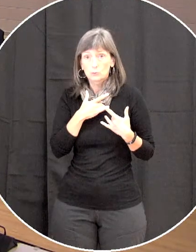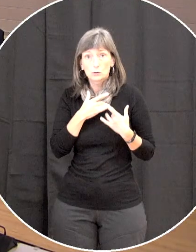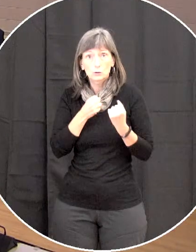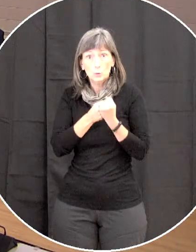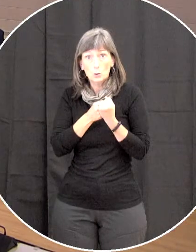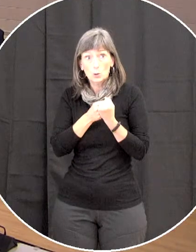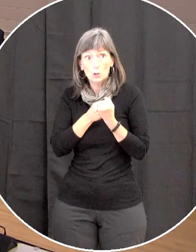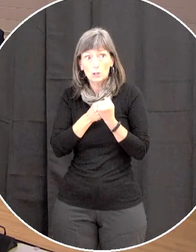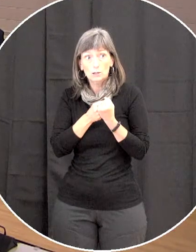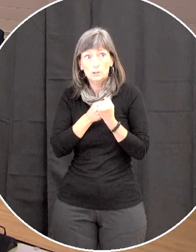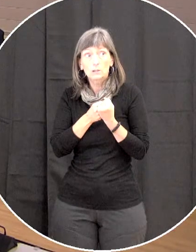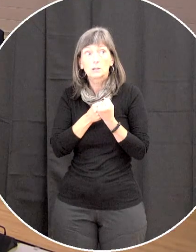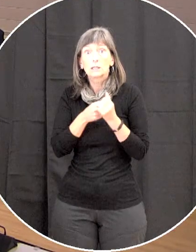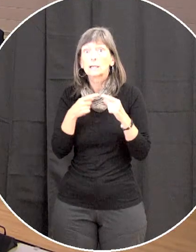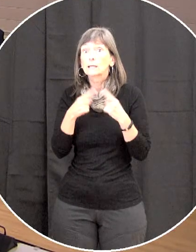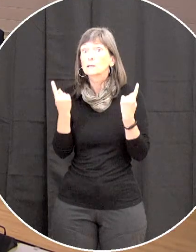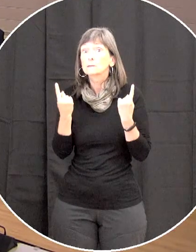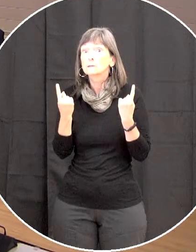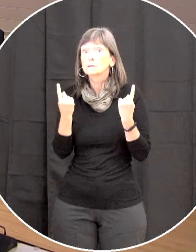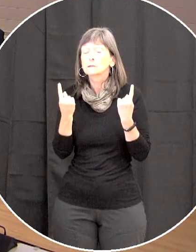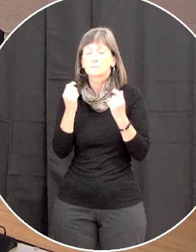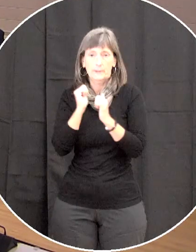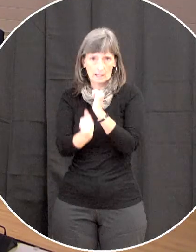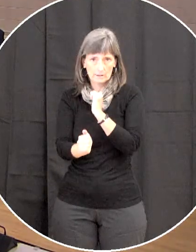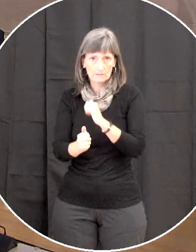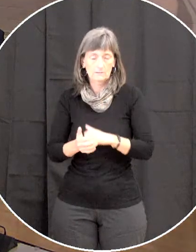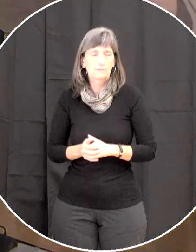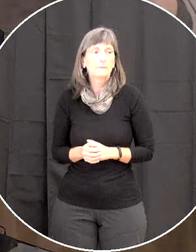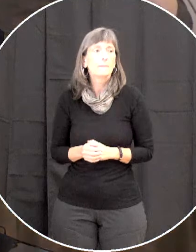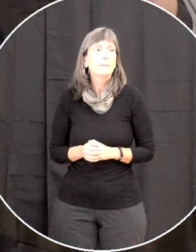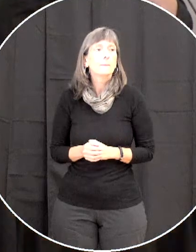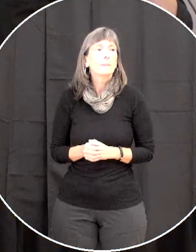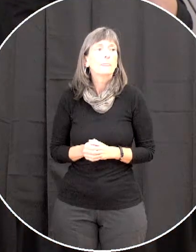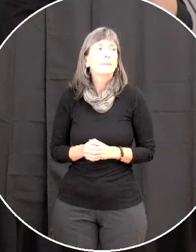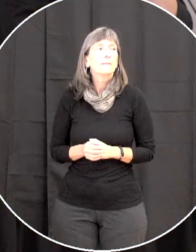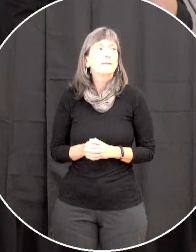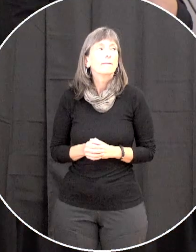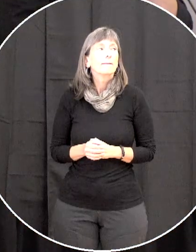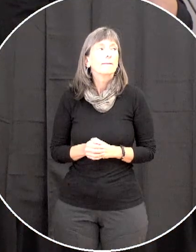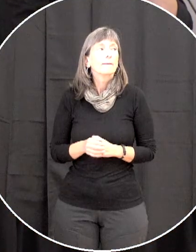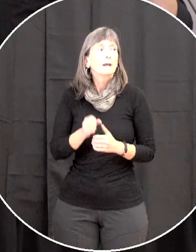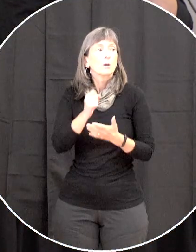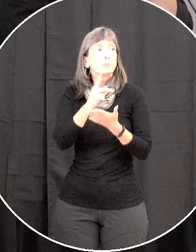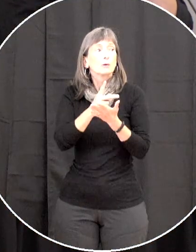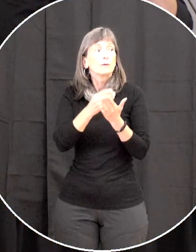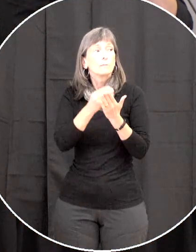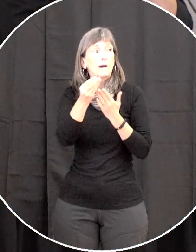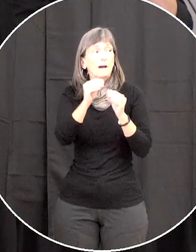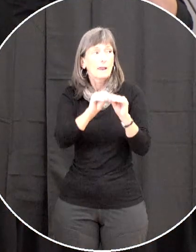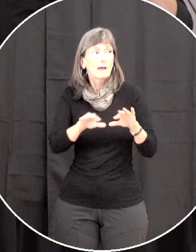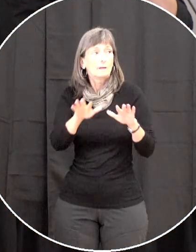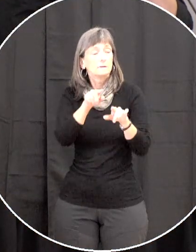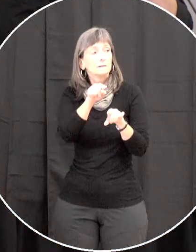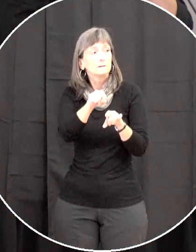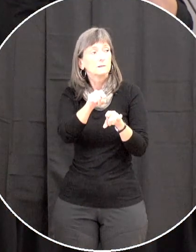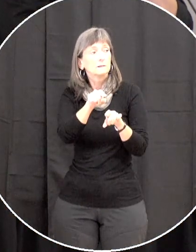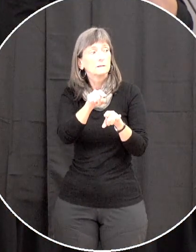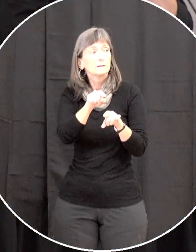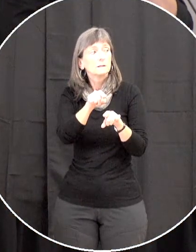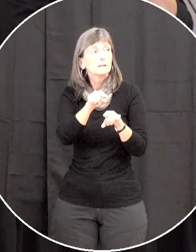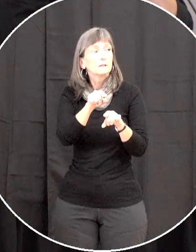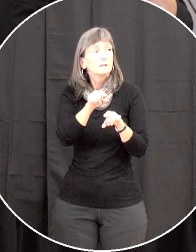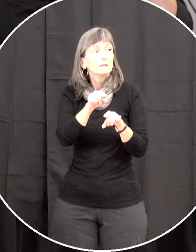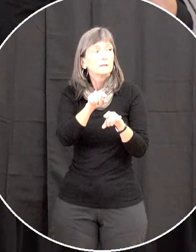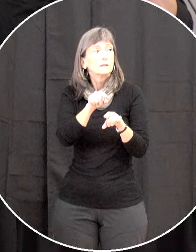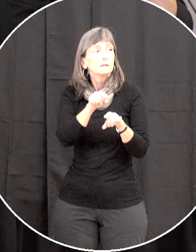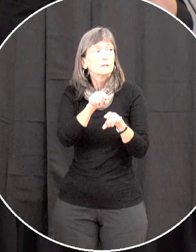favor? Those against? Motion carries. The next one is the approval to purchase a piece of land. The